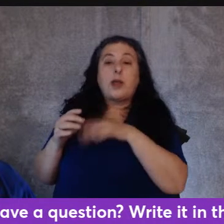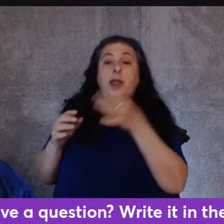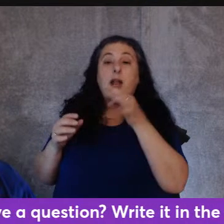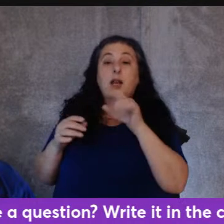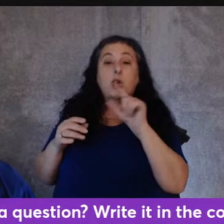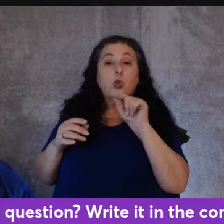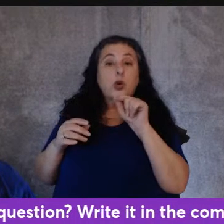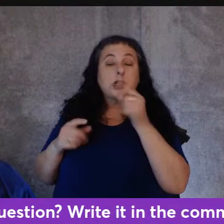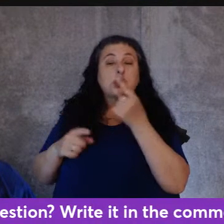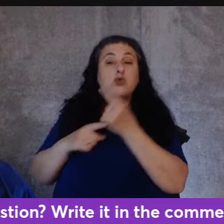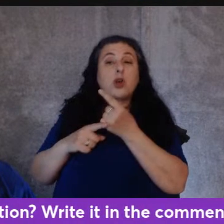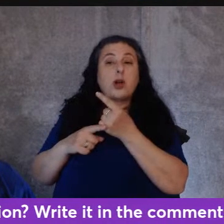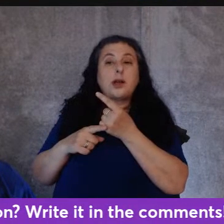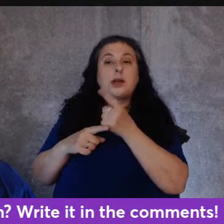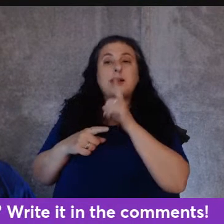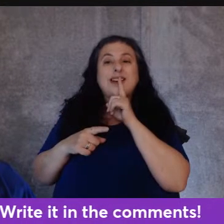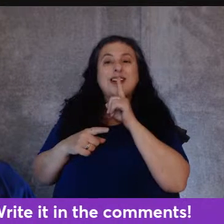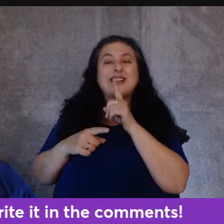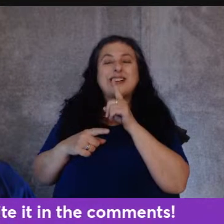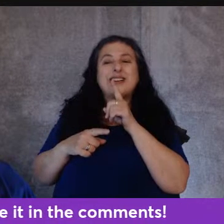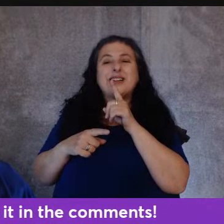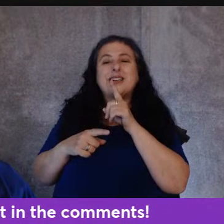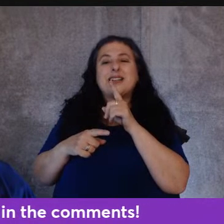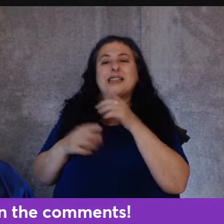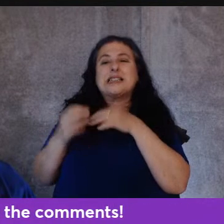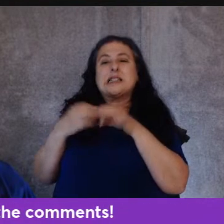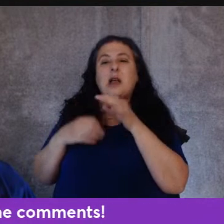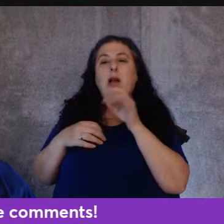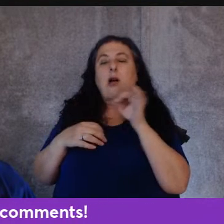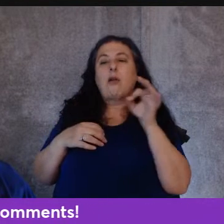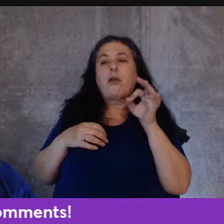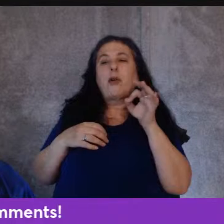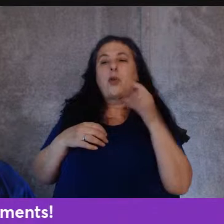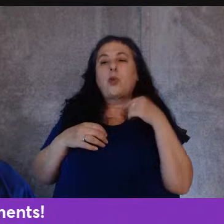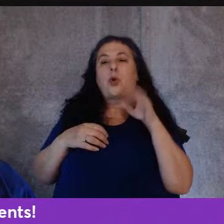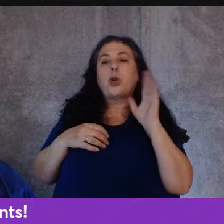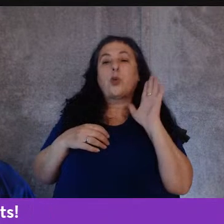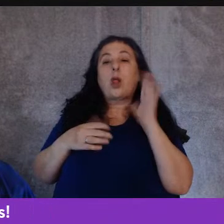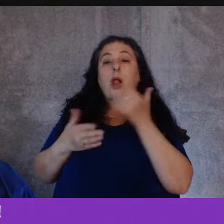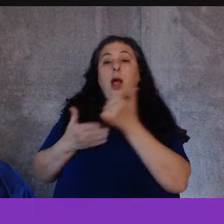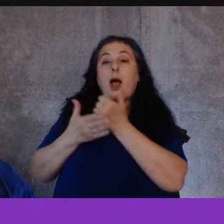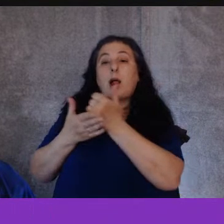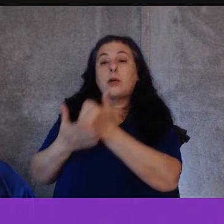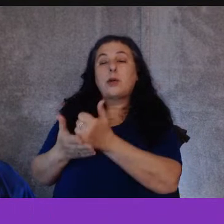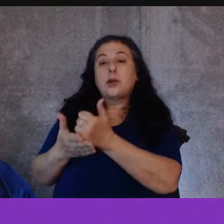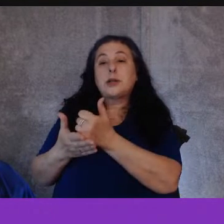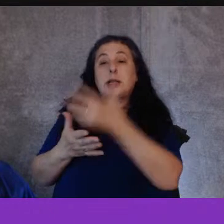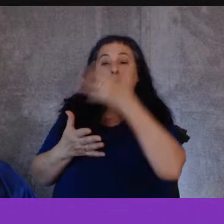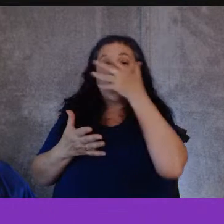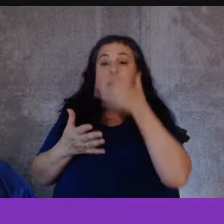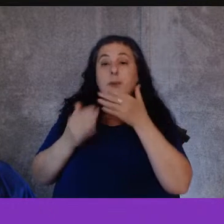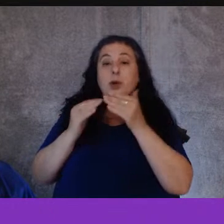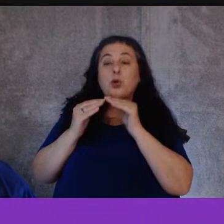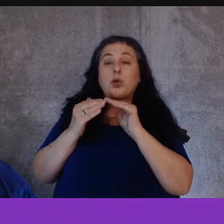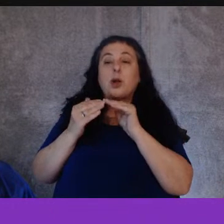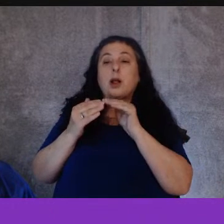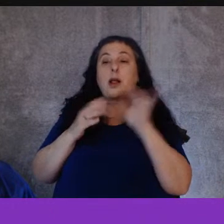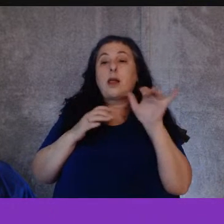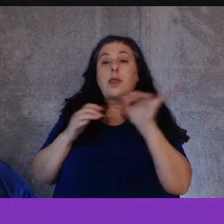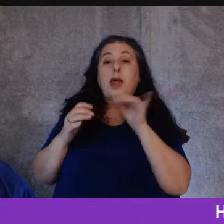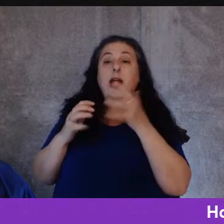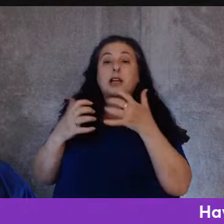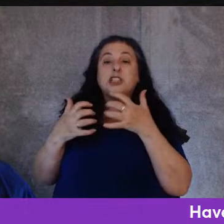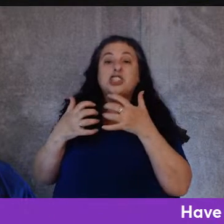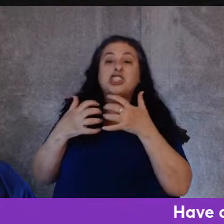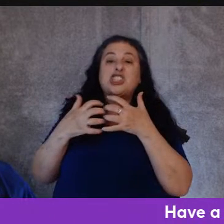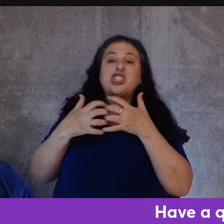1920s, right? So it's rather than, we're going to help immigrant communities as they adjust